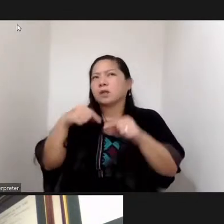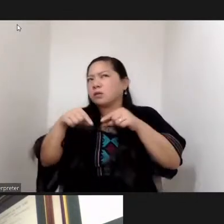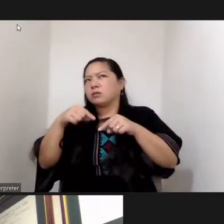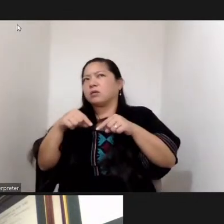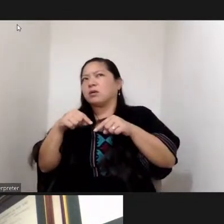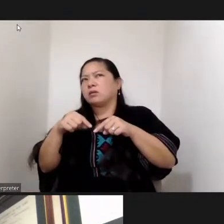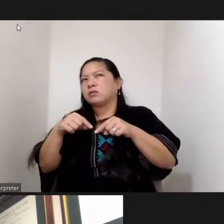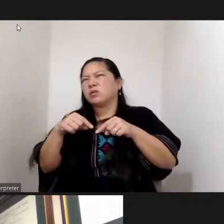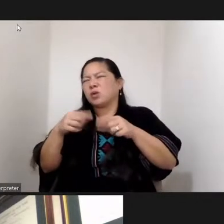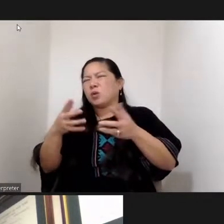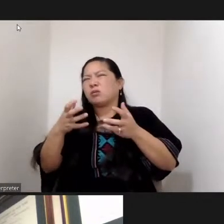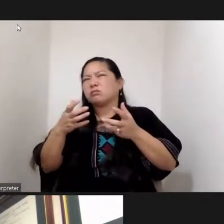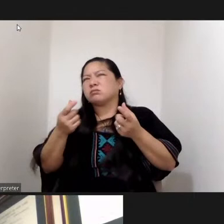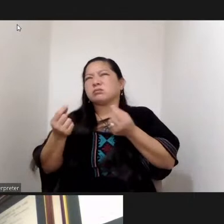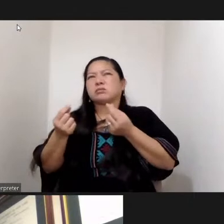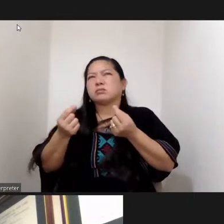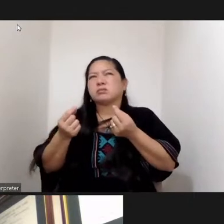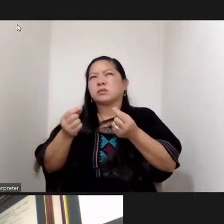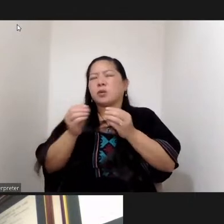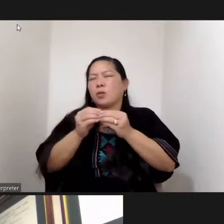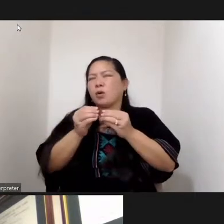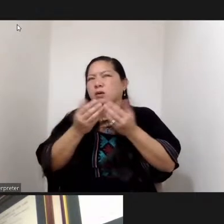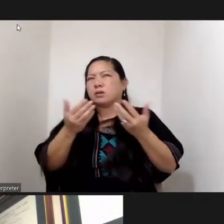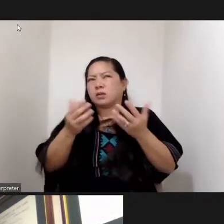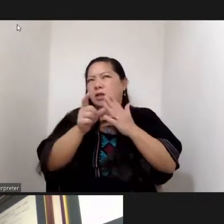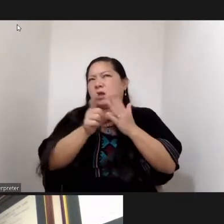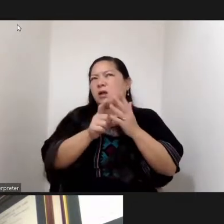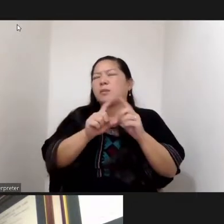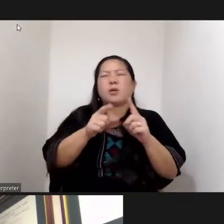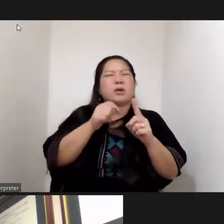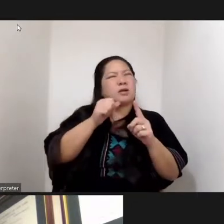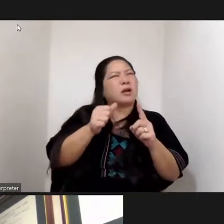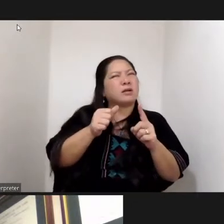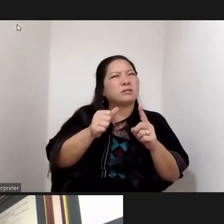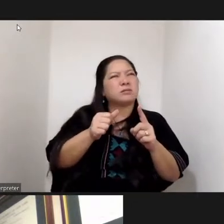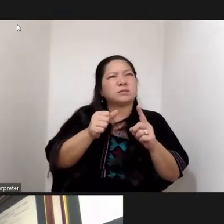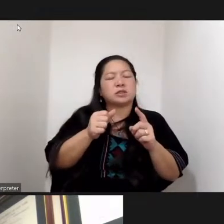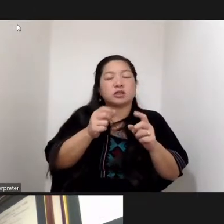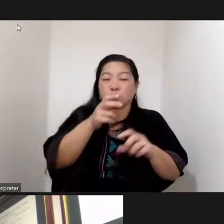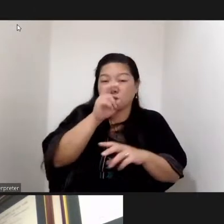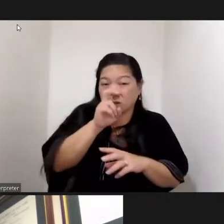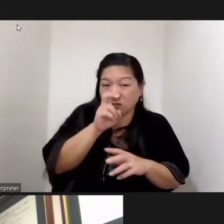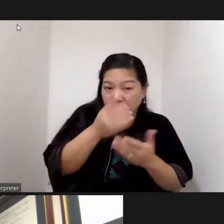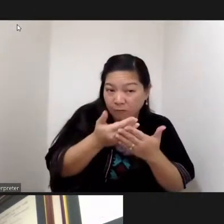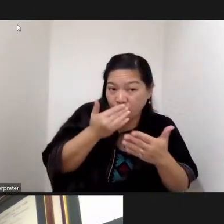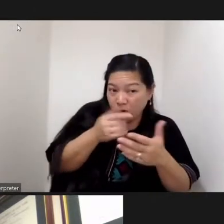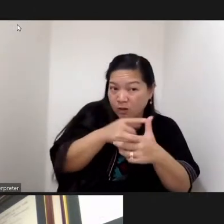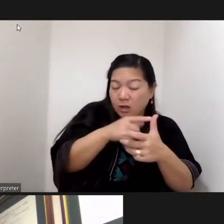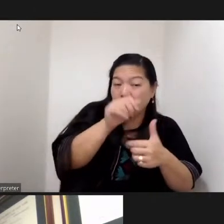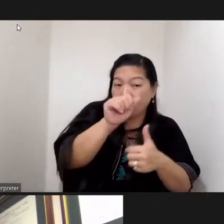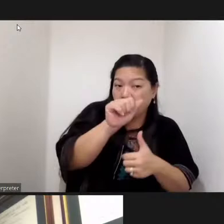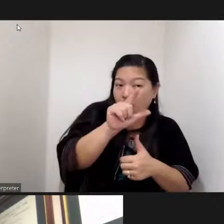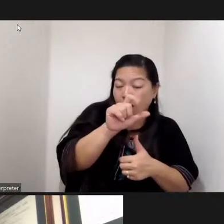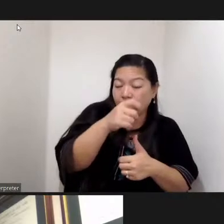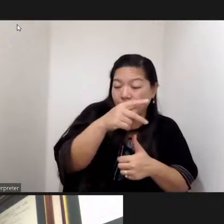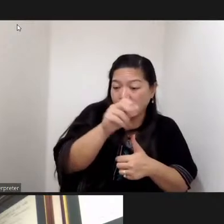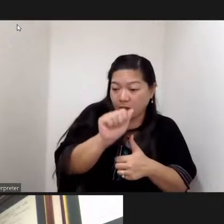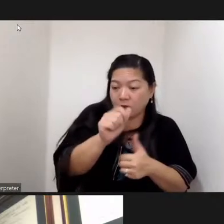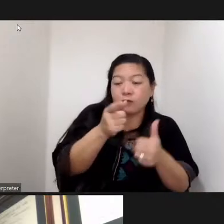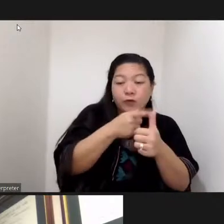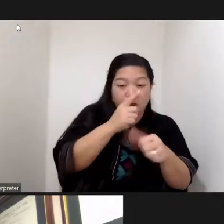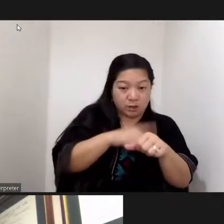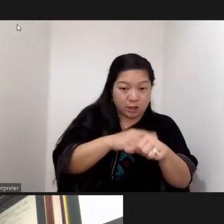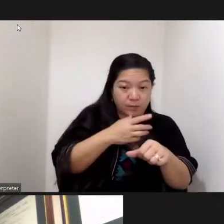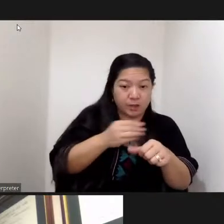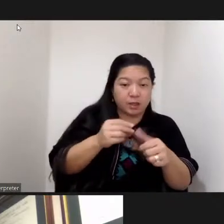we weren't as restrictive as we were in the Alpha and the Delta. And that is because